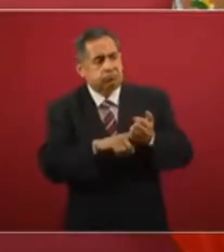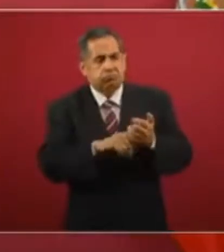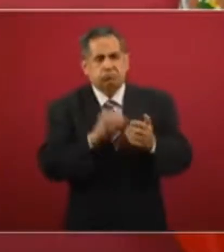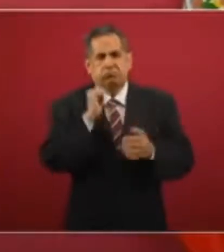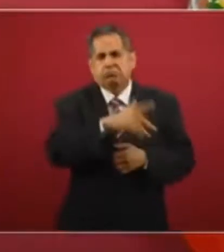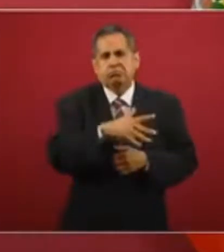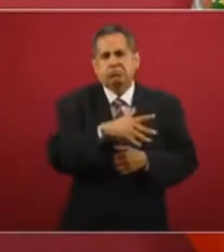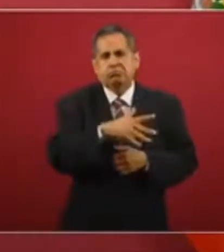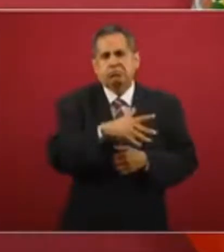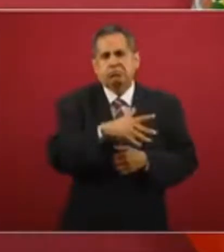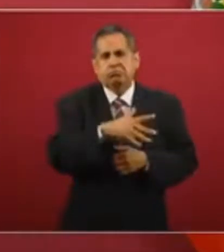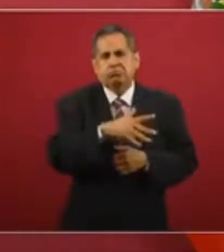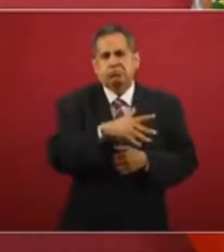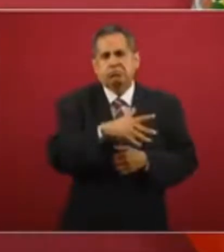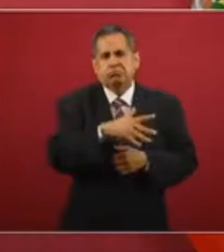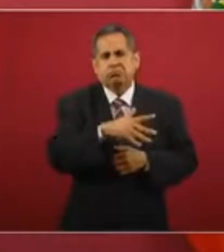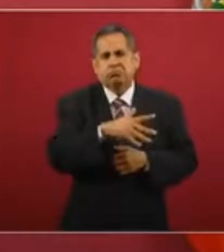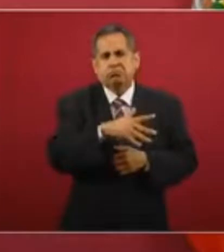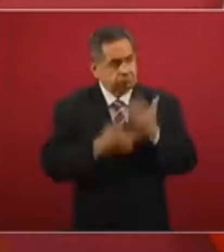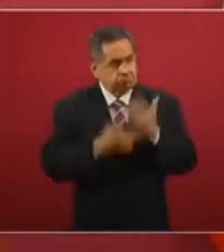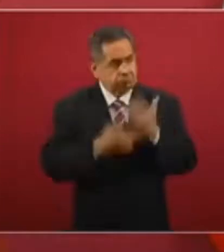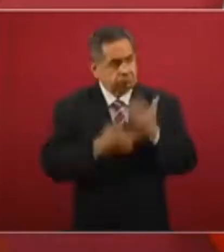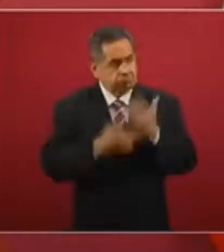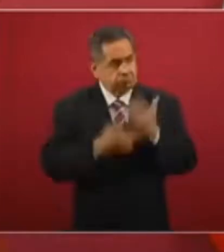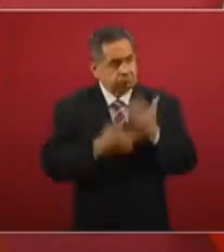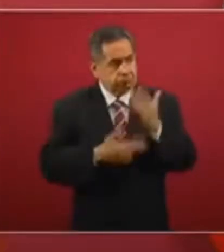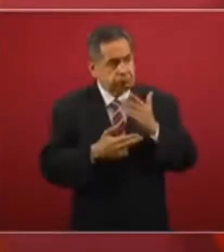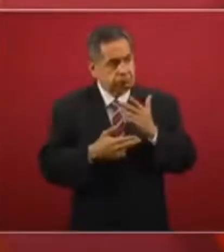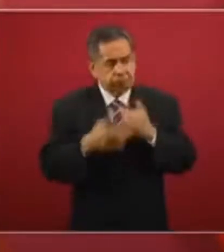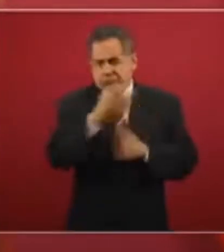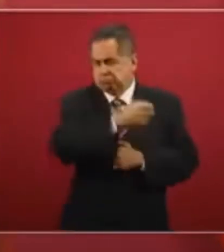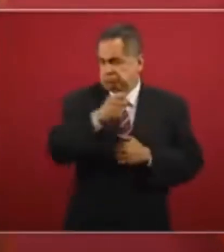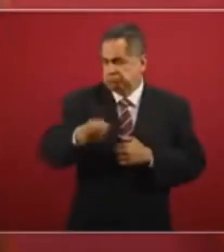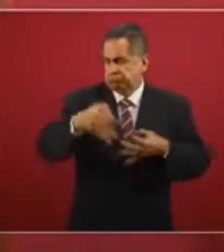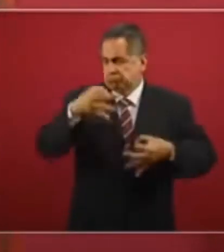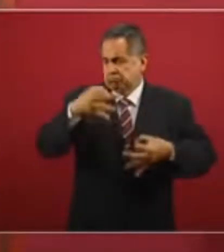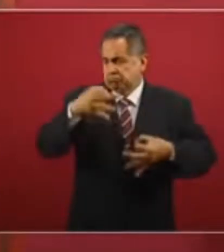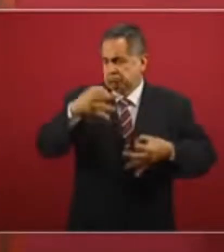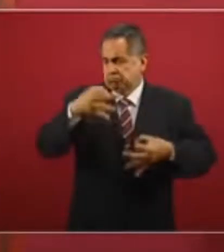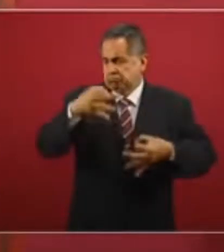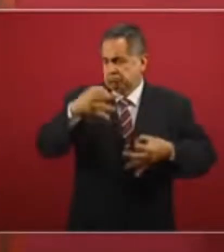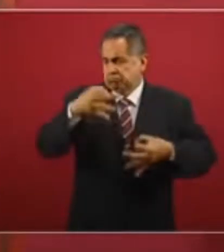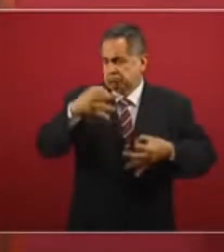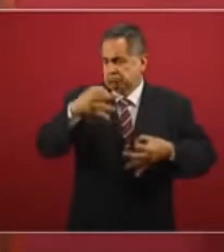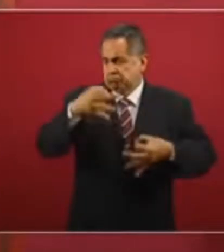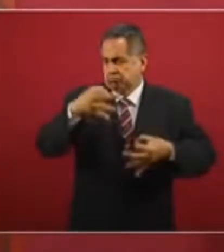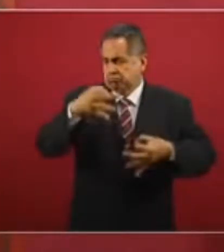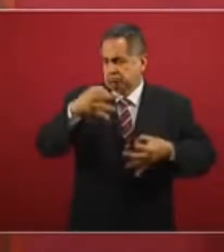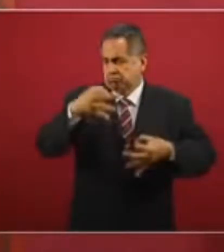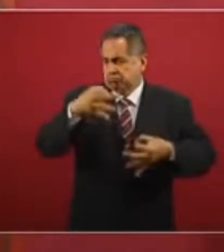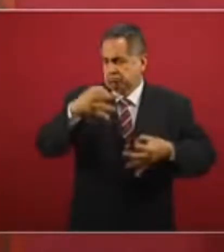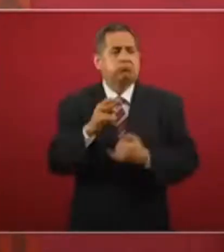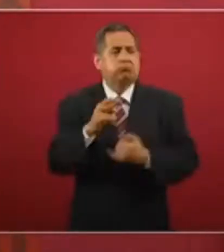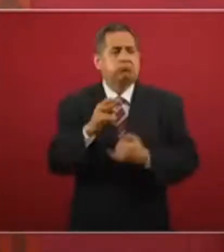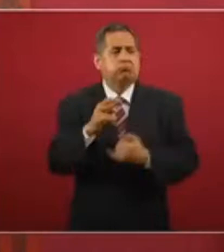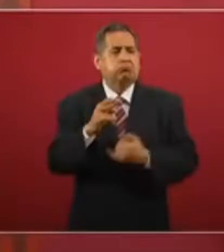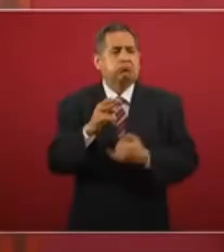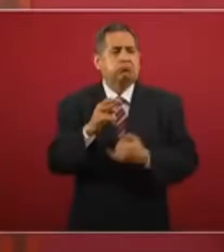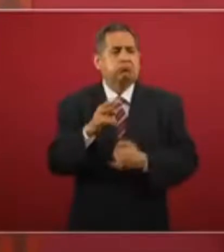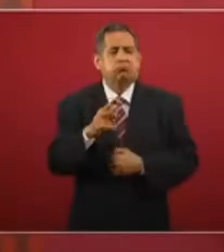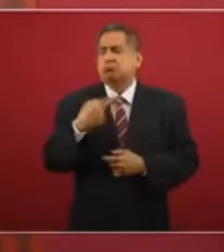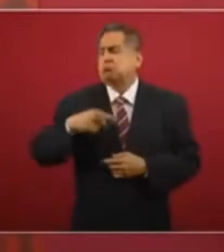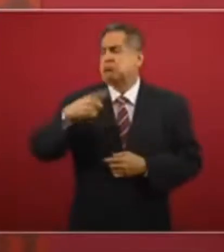cualquier delito, for any crime, como cualquier ciudadano. like any citizen.